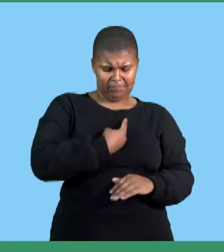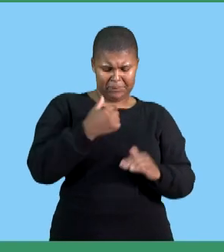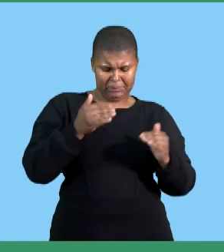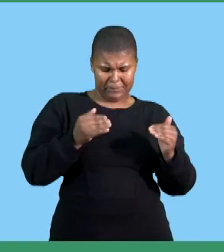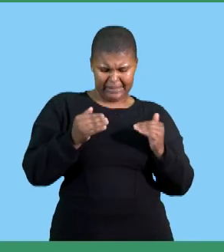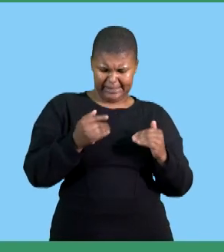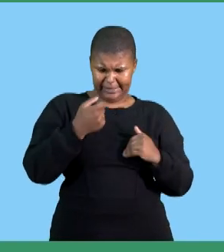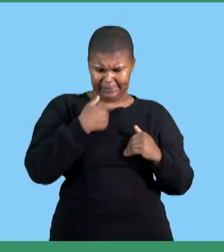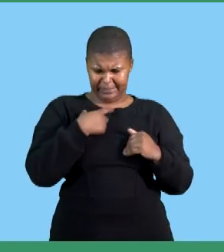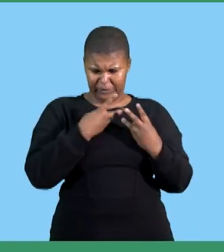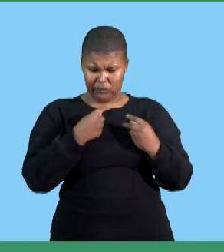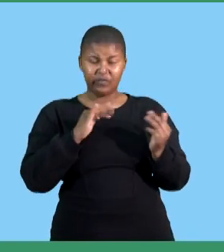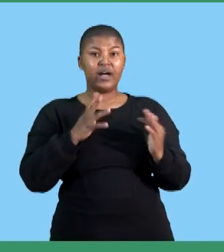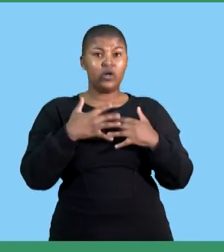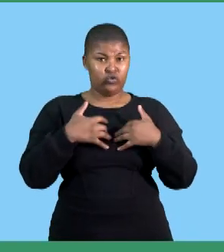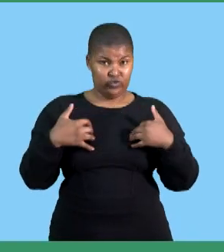can manage stress.